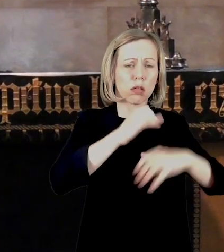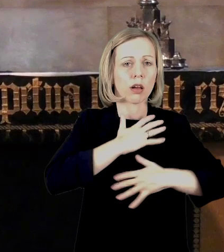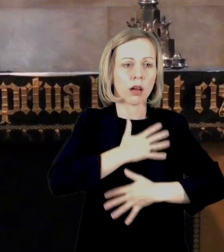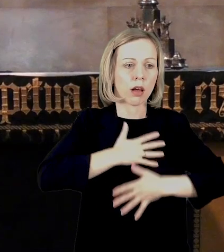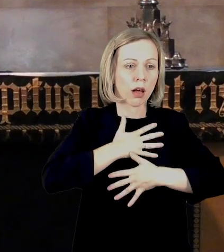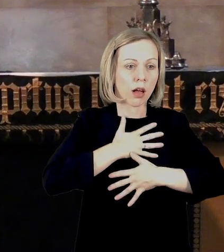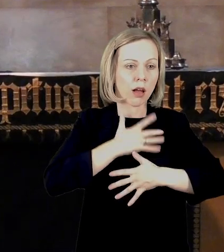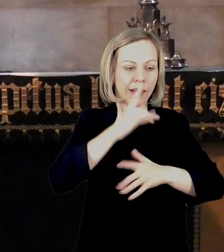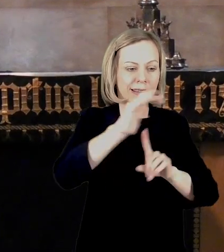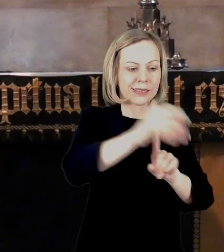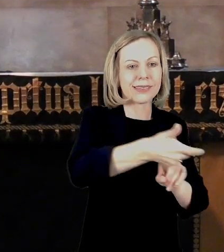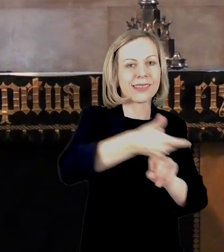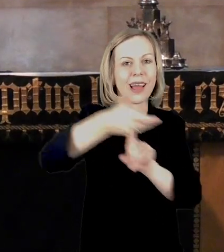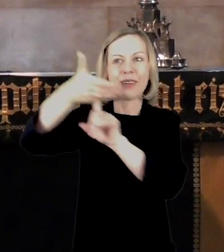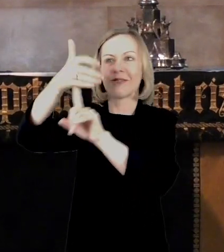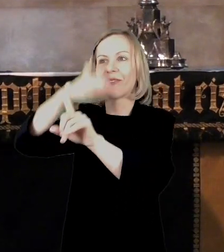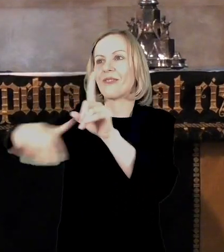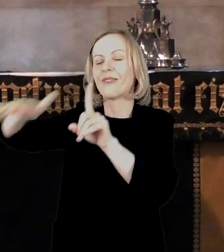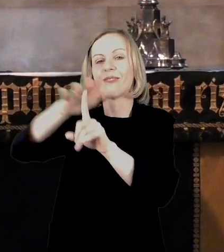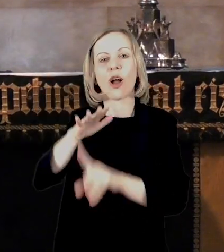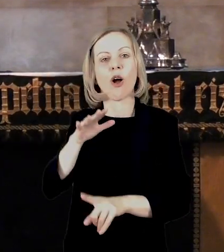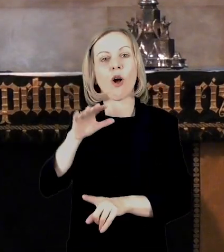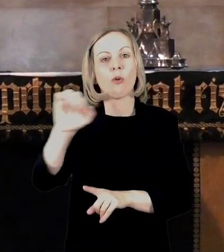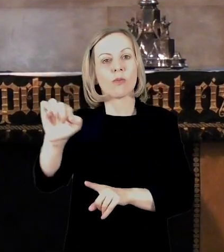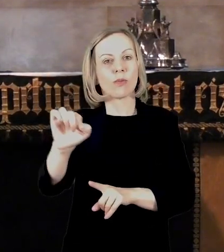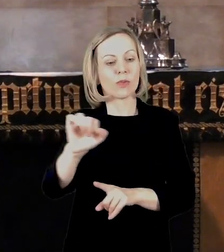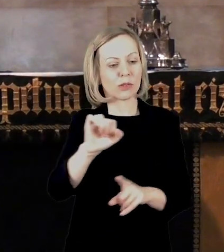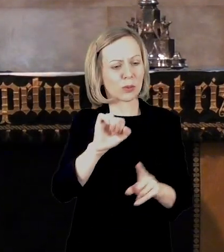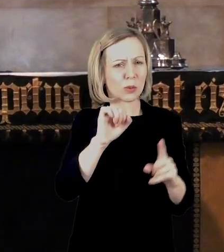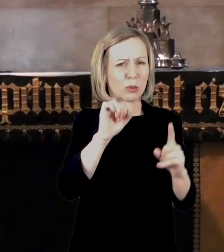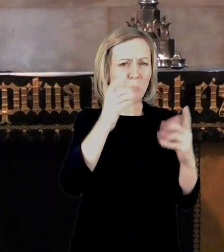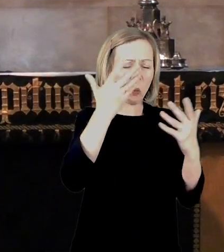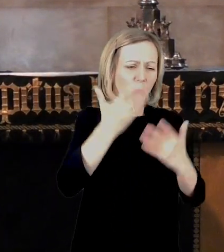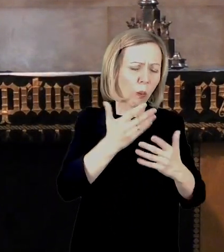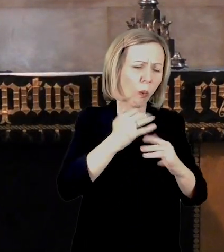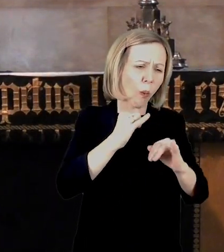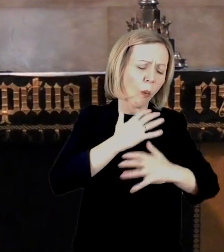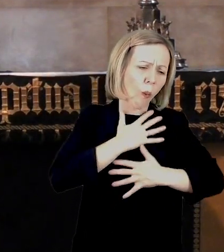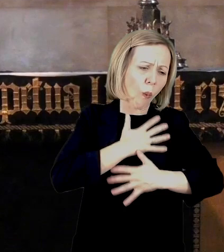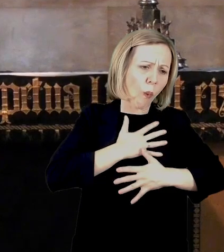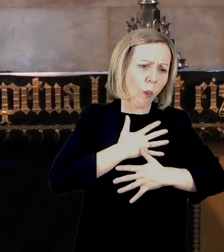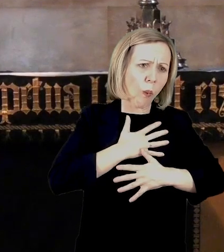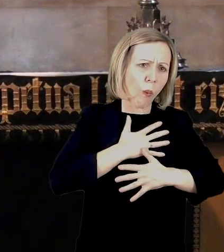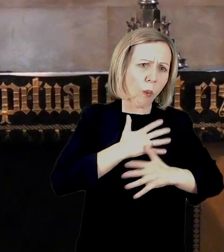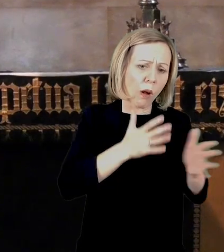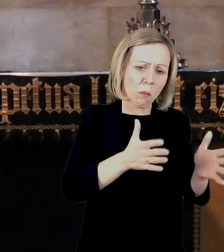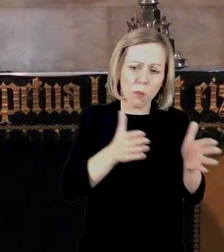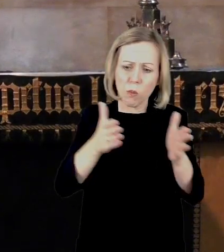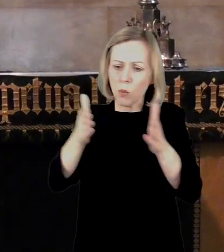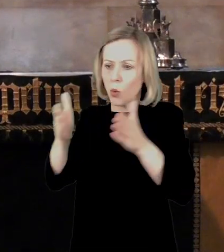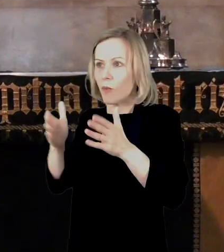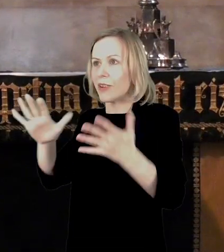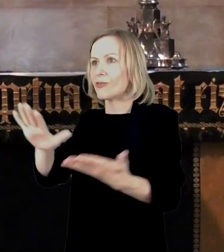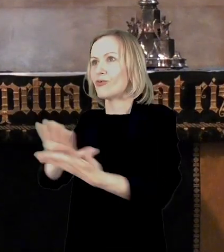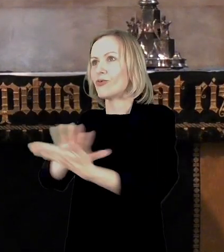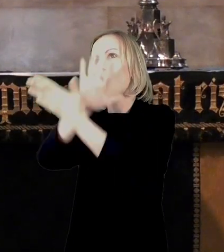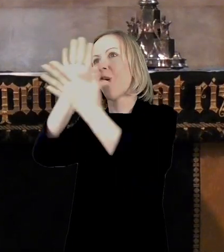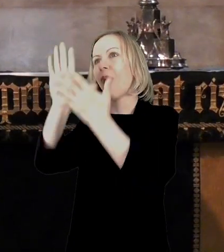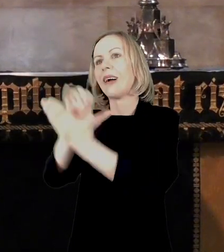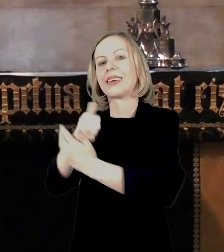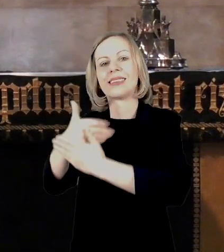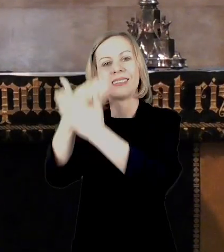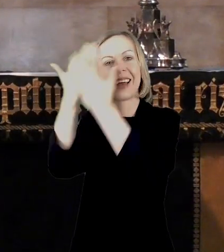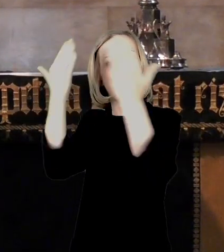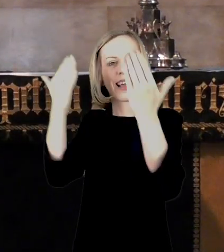mountain of hope, from the midnight of desperation to the daybreak of joy, to him be power